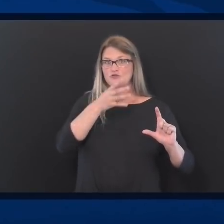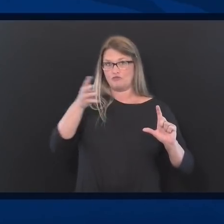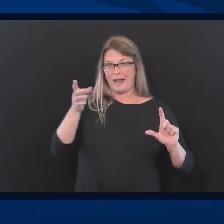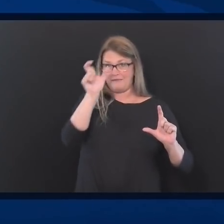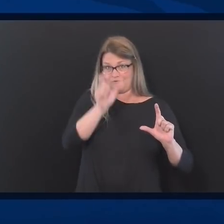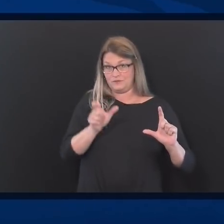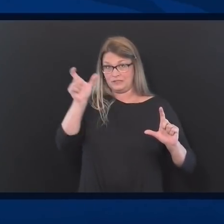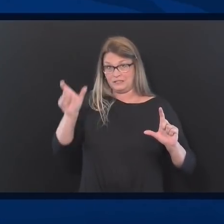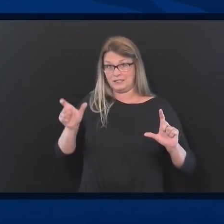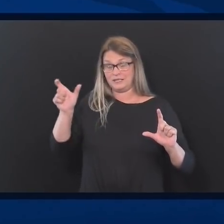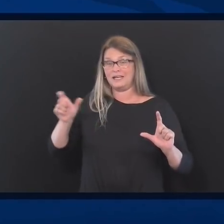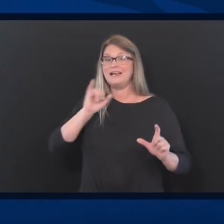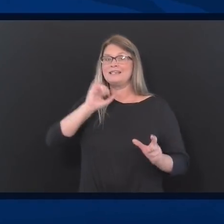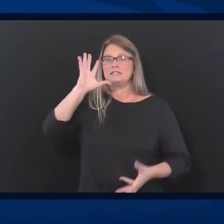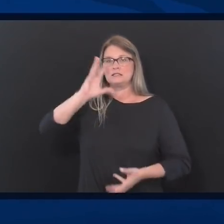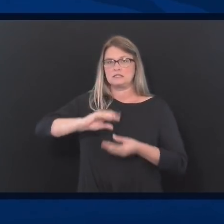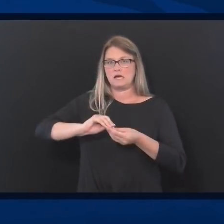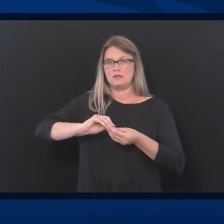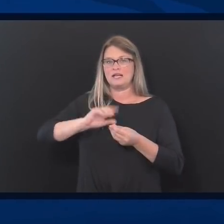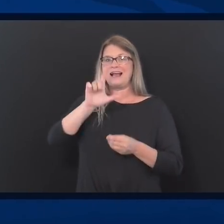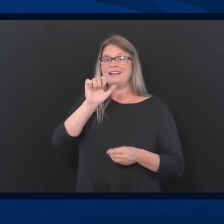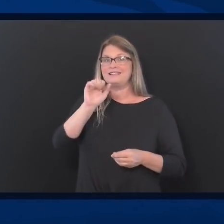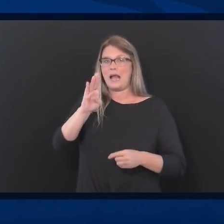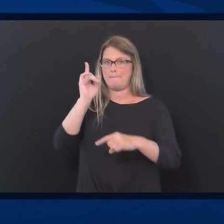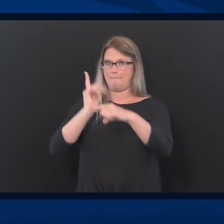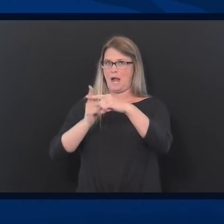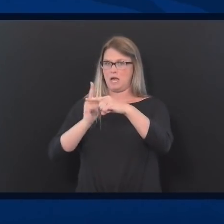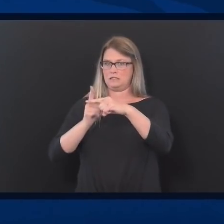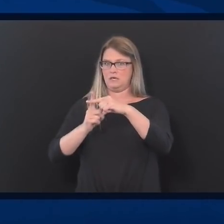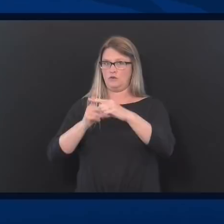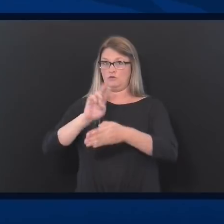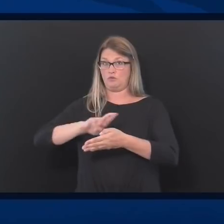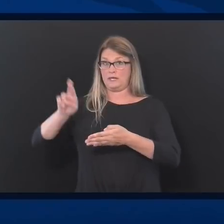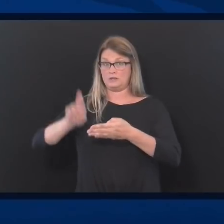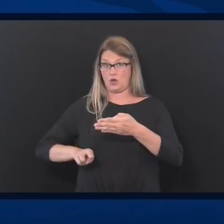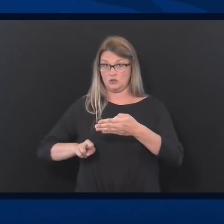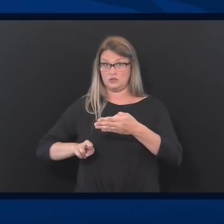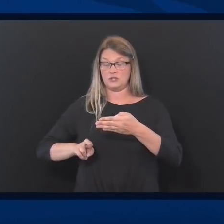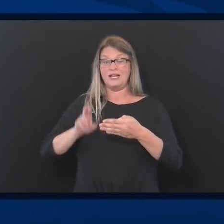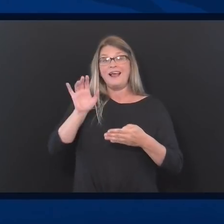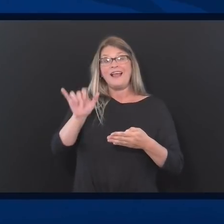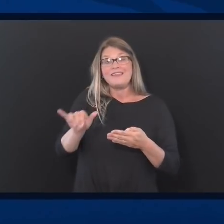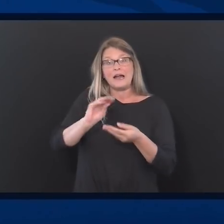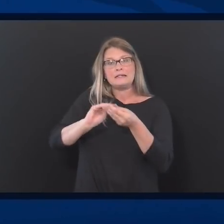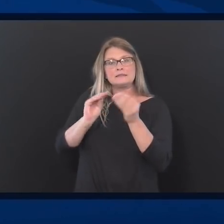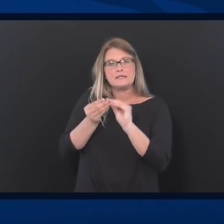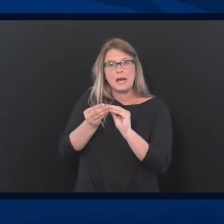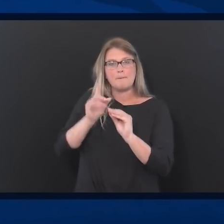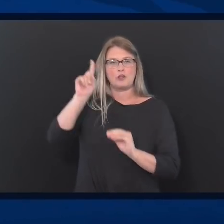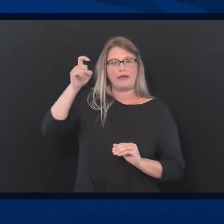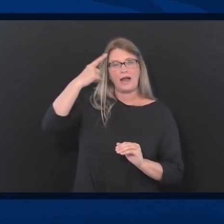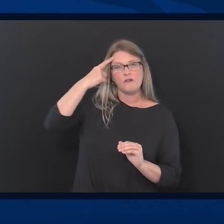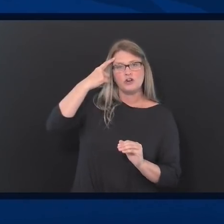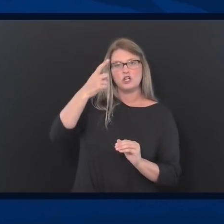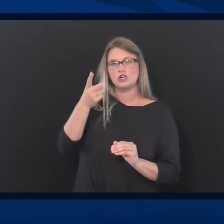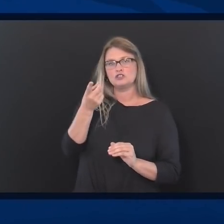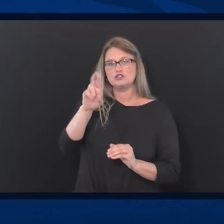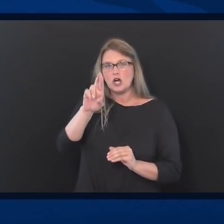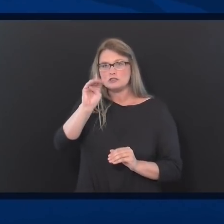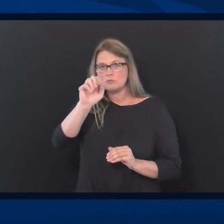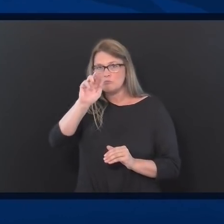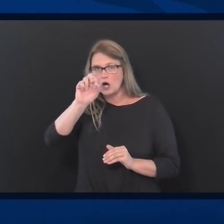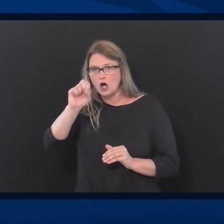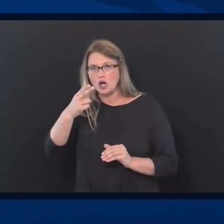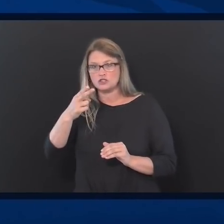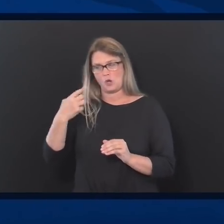cumulative percent of positive lab results to date. And this is the number that Dr. Marsh and the governor and others have been tracking